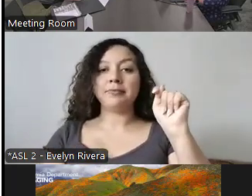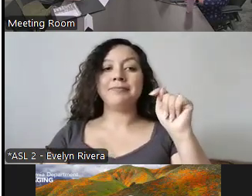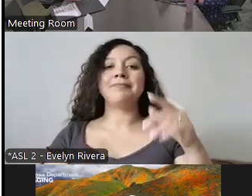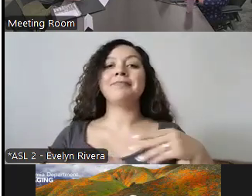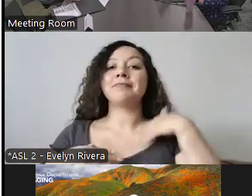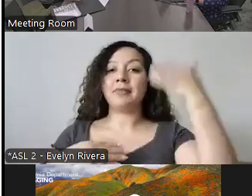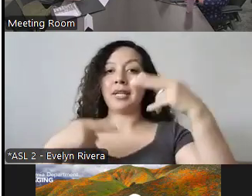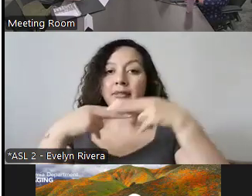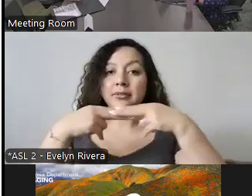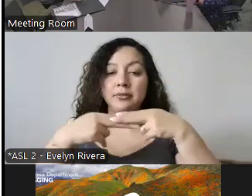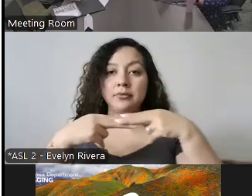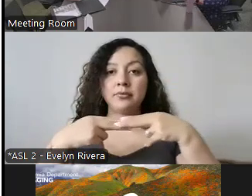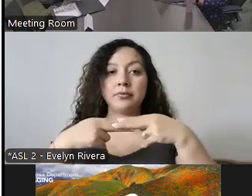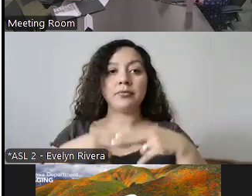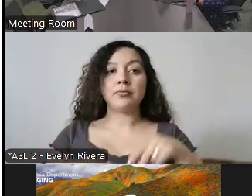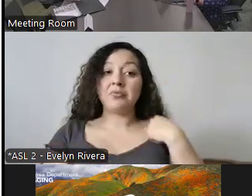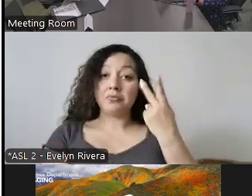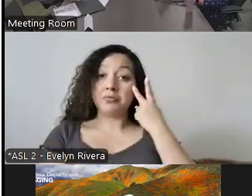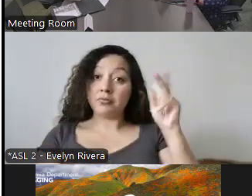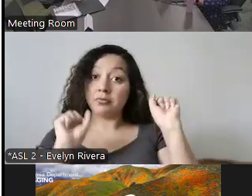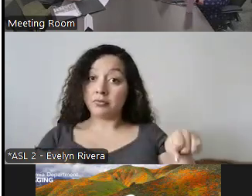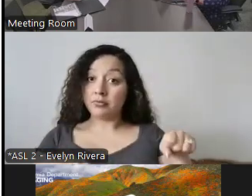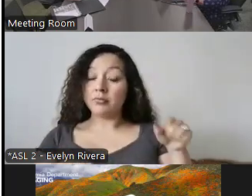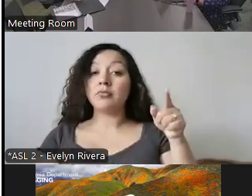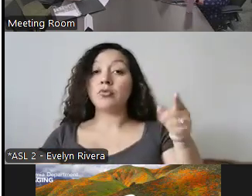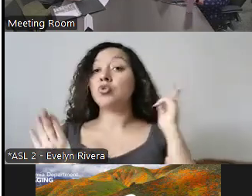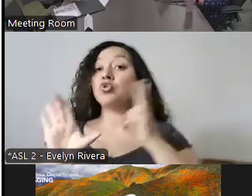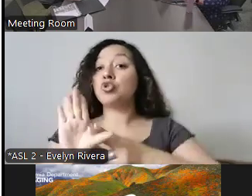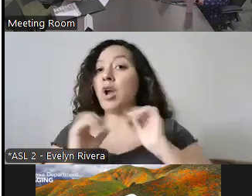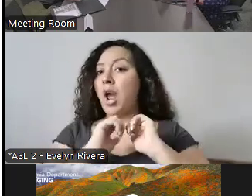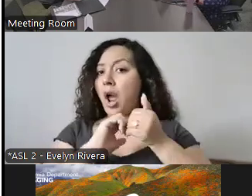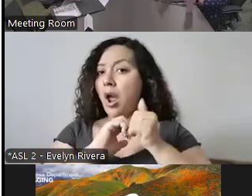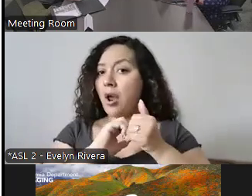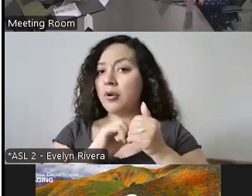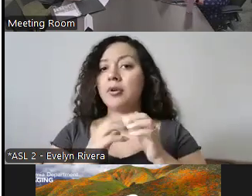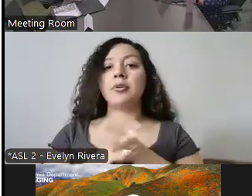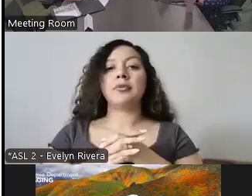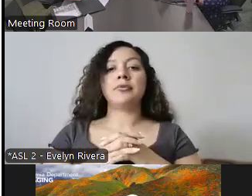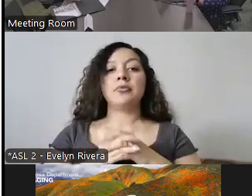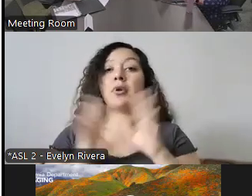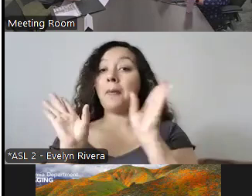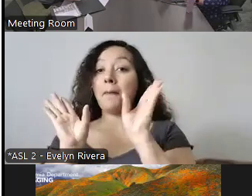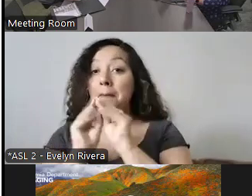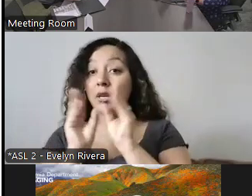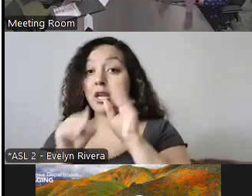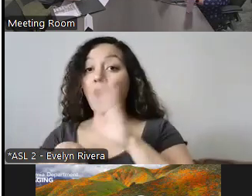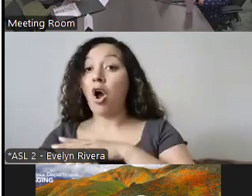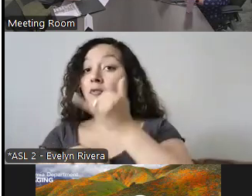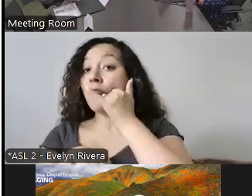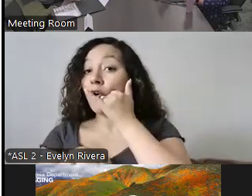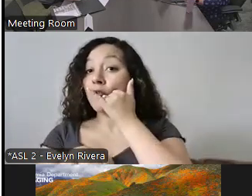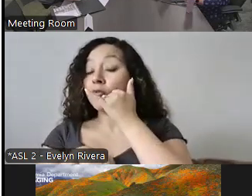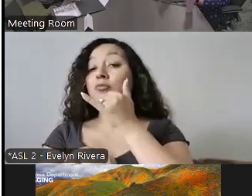go. As you can see, you can join the meeting by your phone, by your